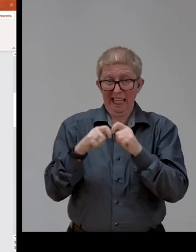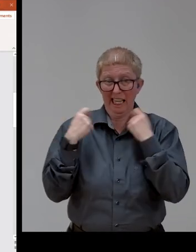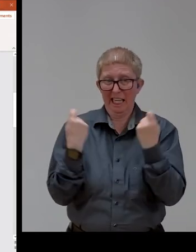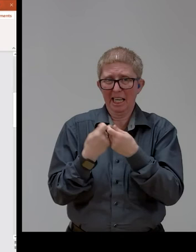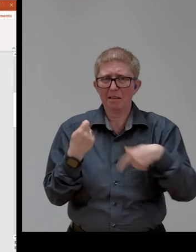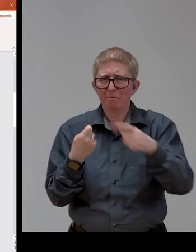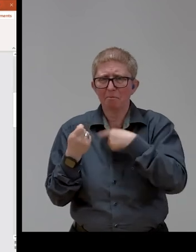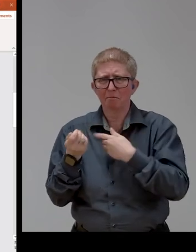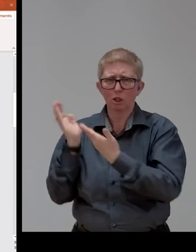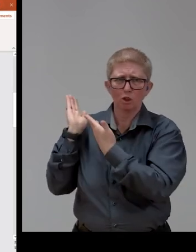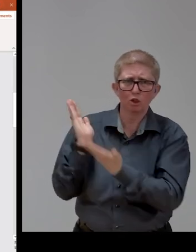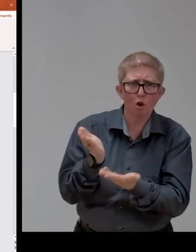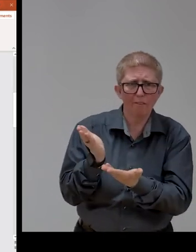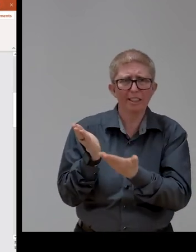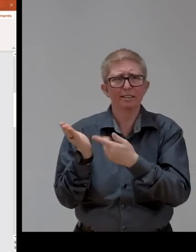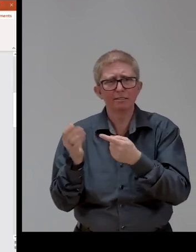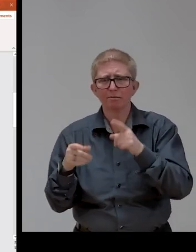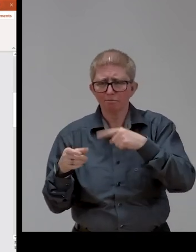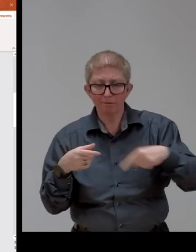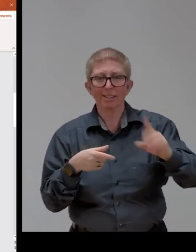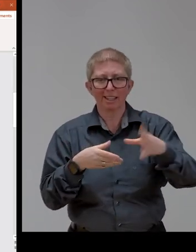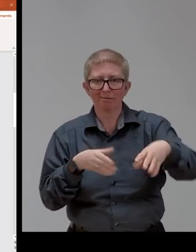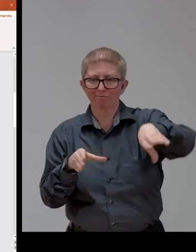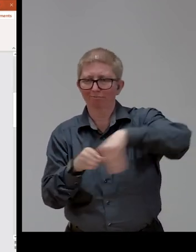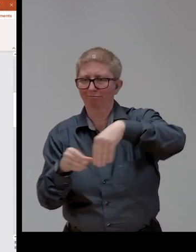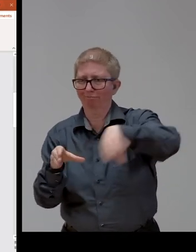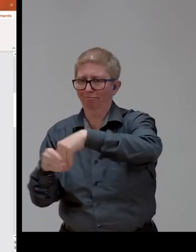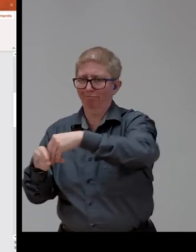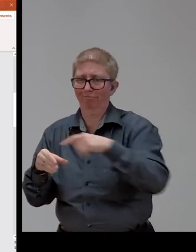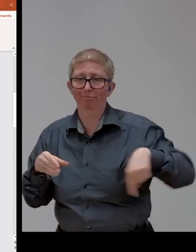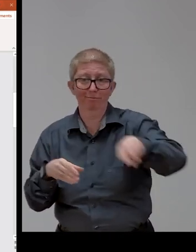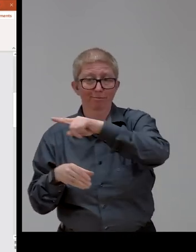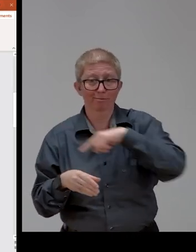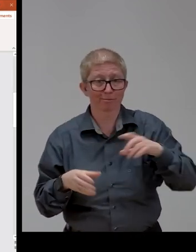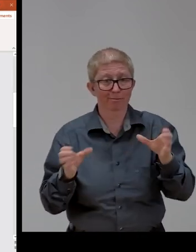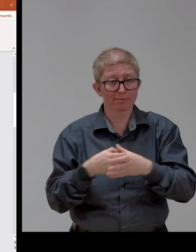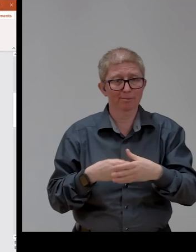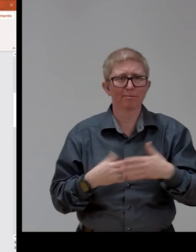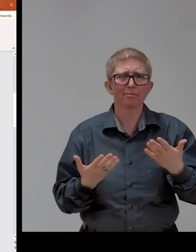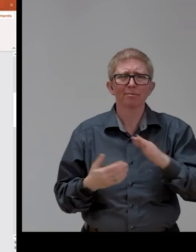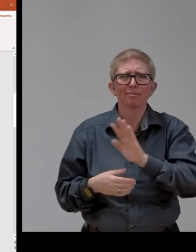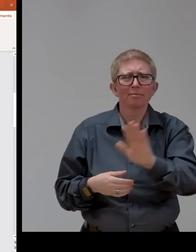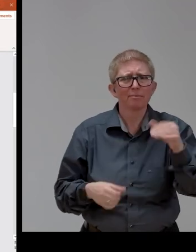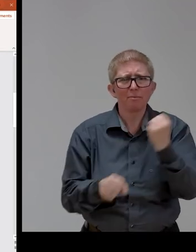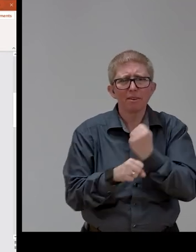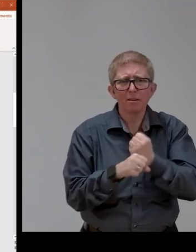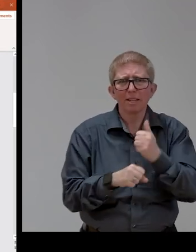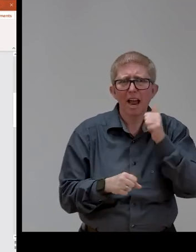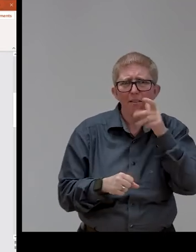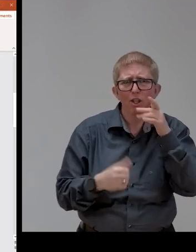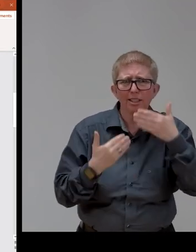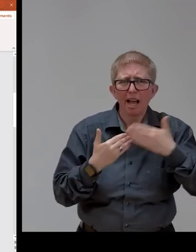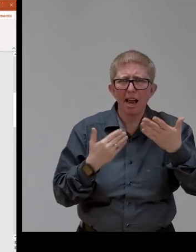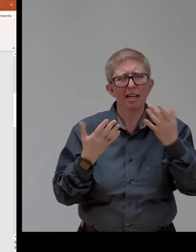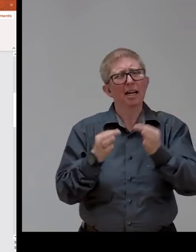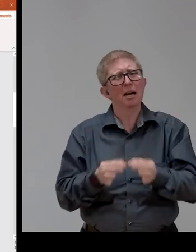the members in the governance of their affairs. So it's about giving value add to the members,